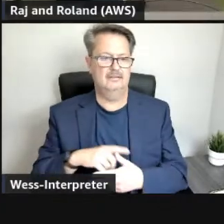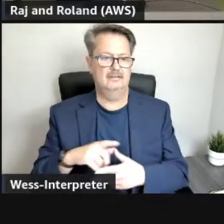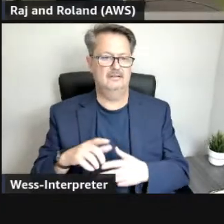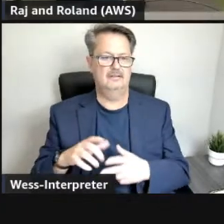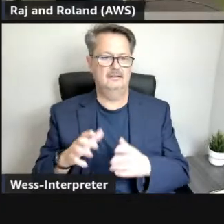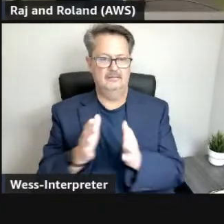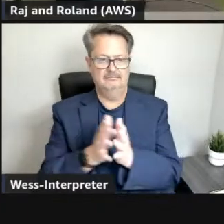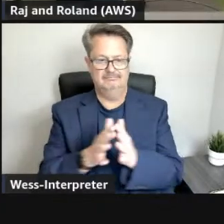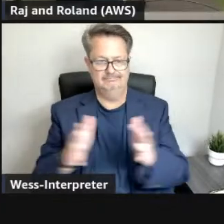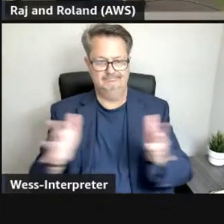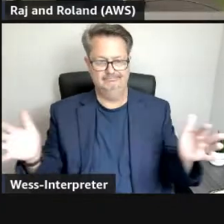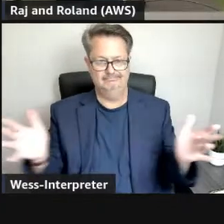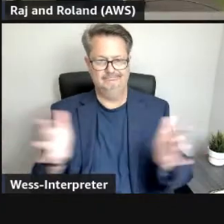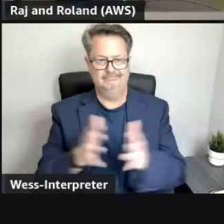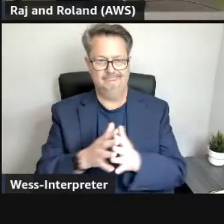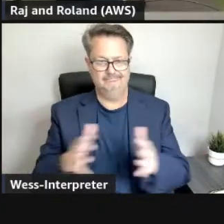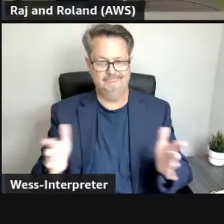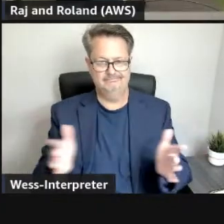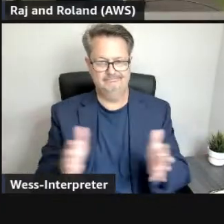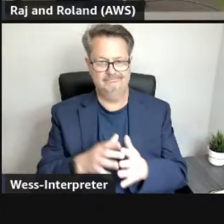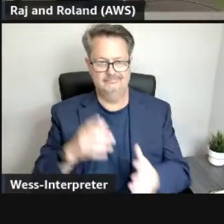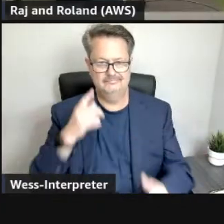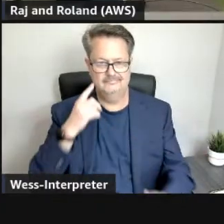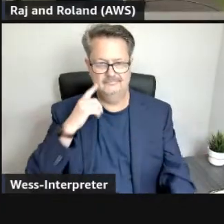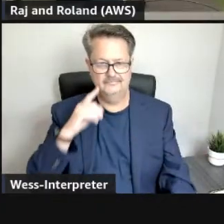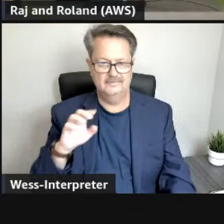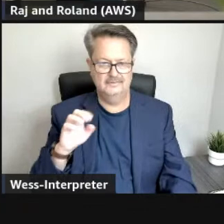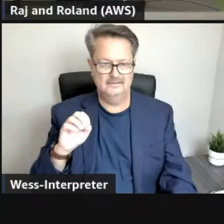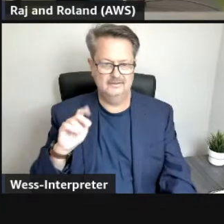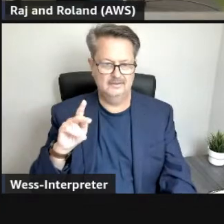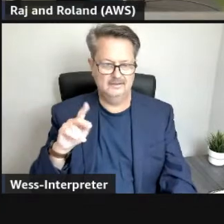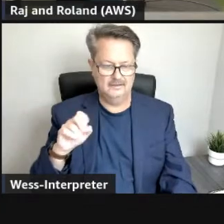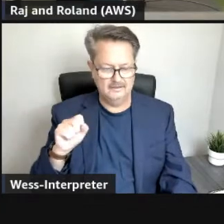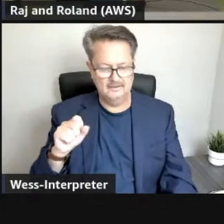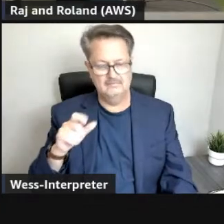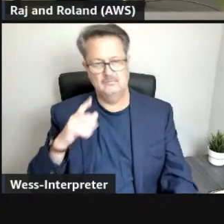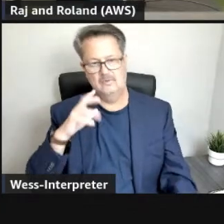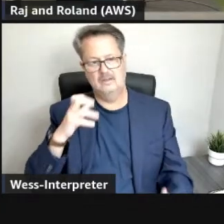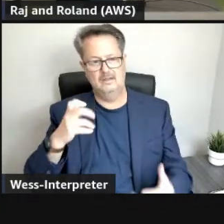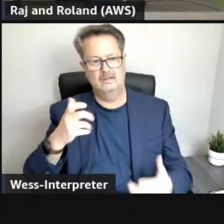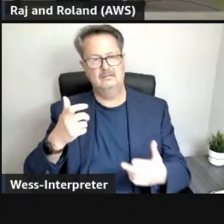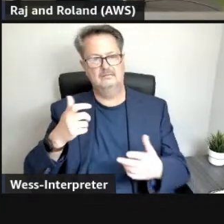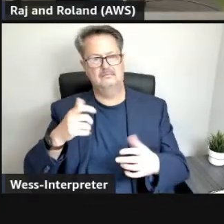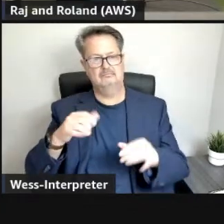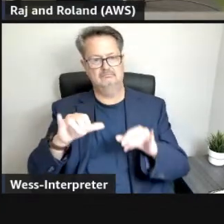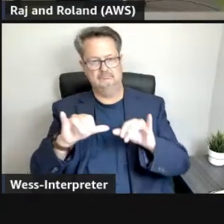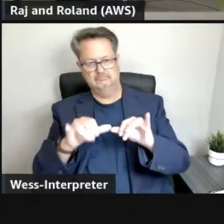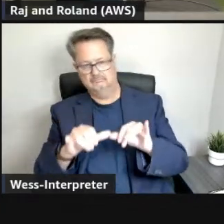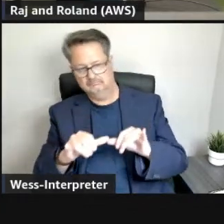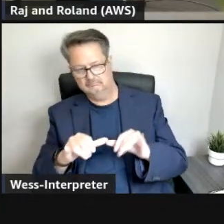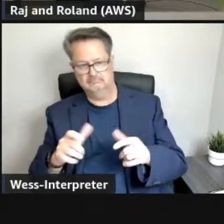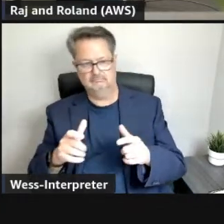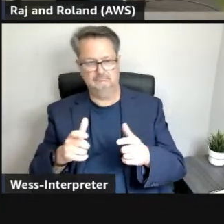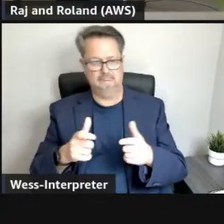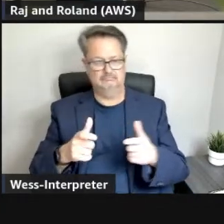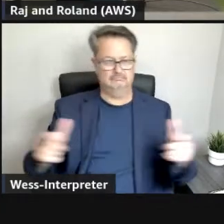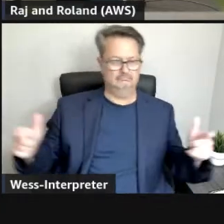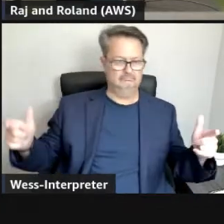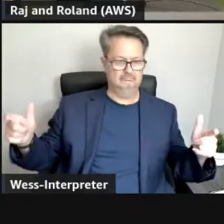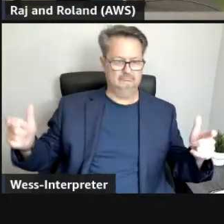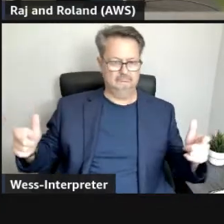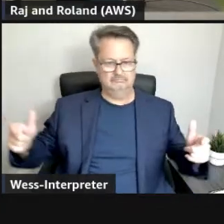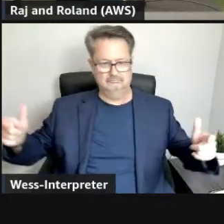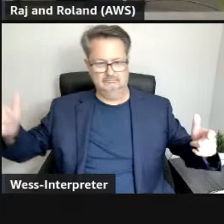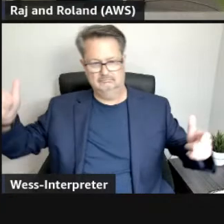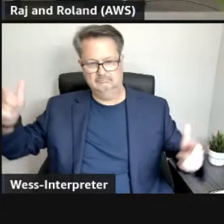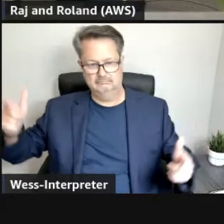And oftentimes people want to write applications that scale up to meet demand, meet performance, etc. But with